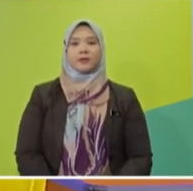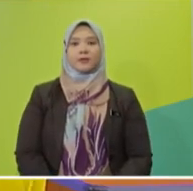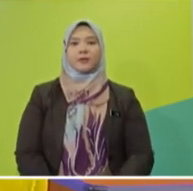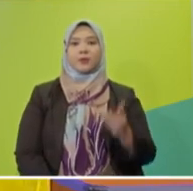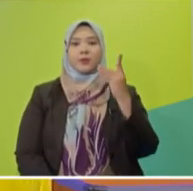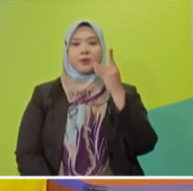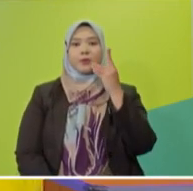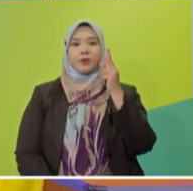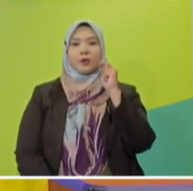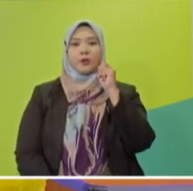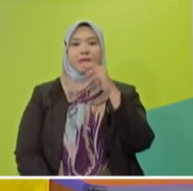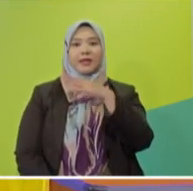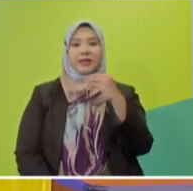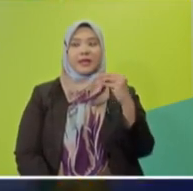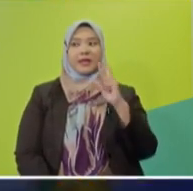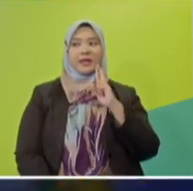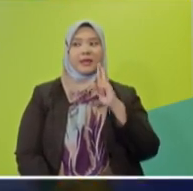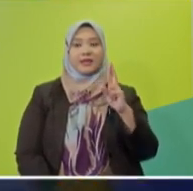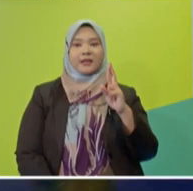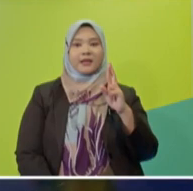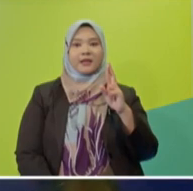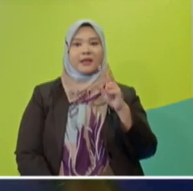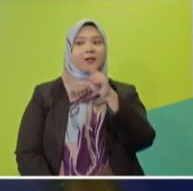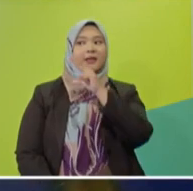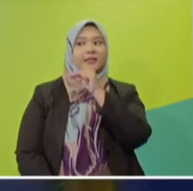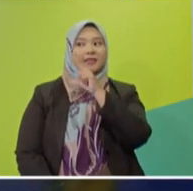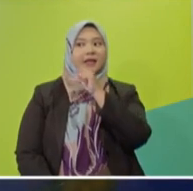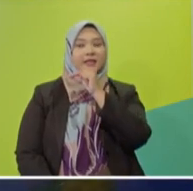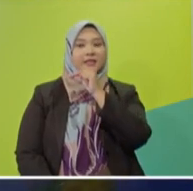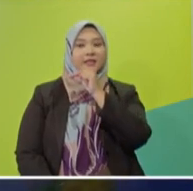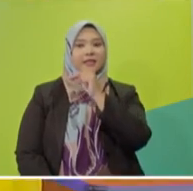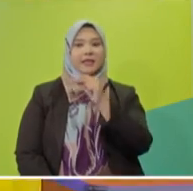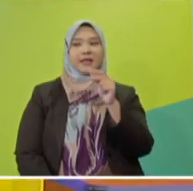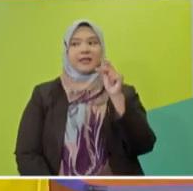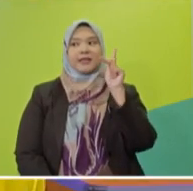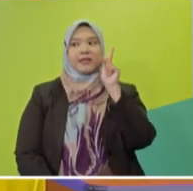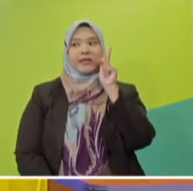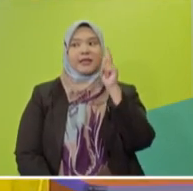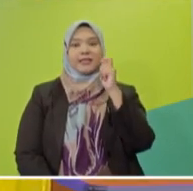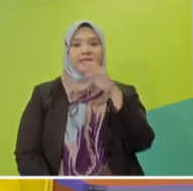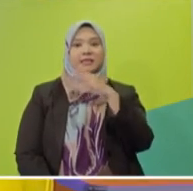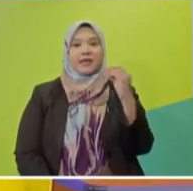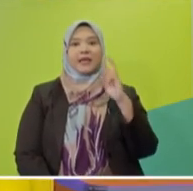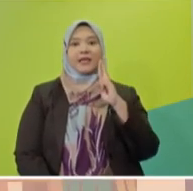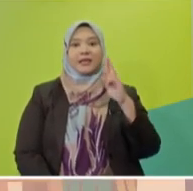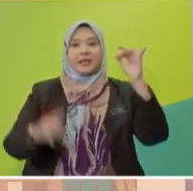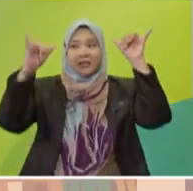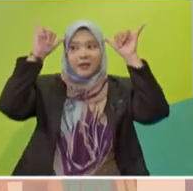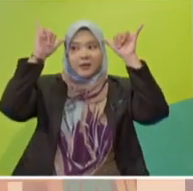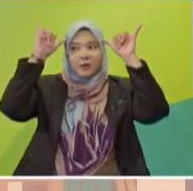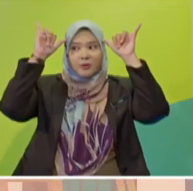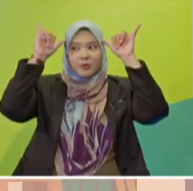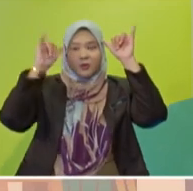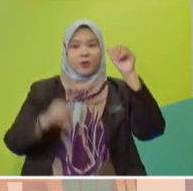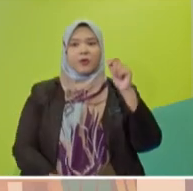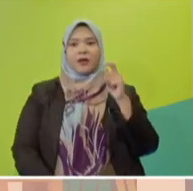please recite the gestan, the first two stanza, yeah? From pet show until her goat, Sandra and a goat, yeah? Okay, okay,